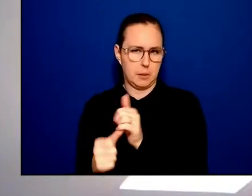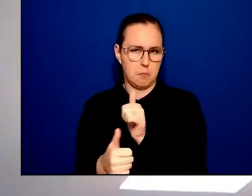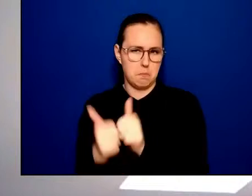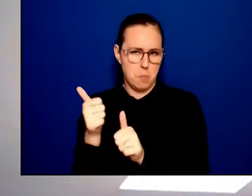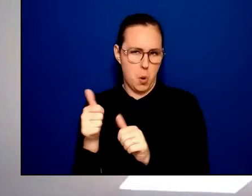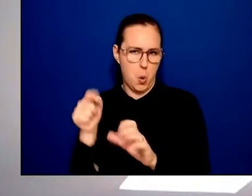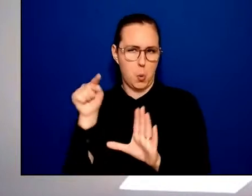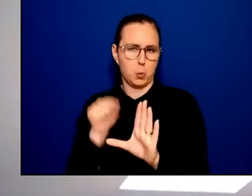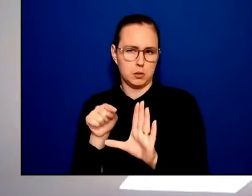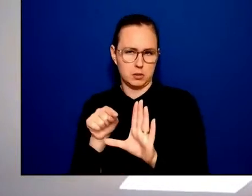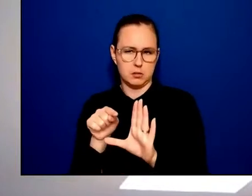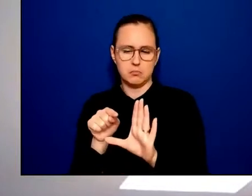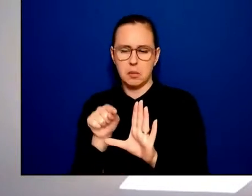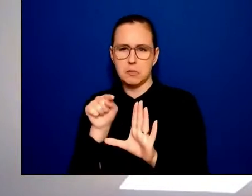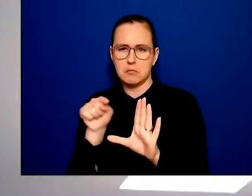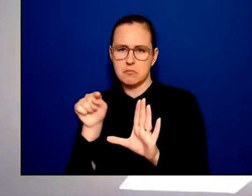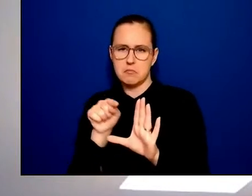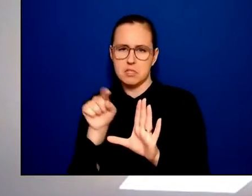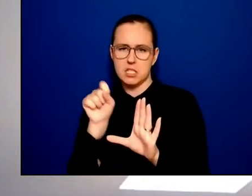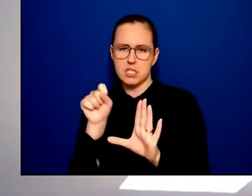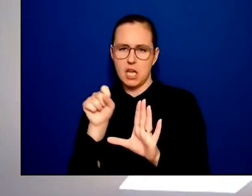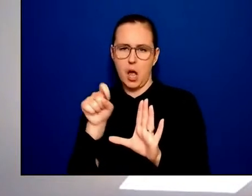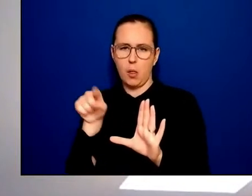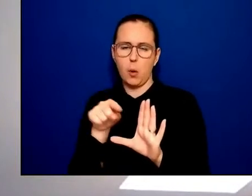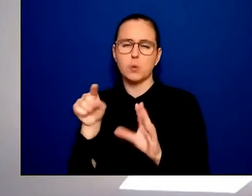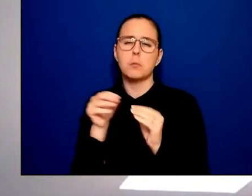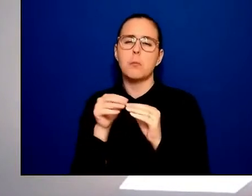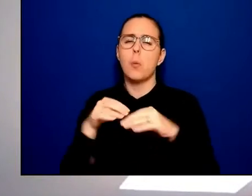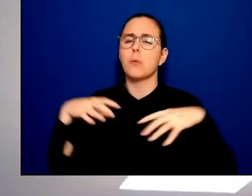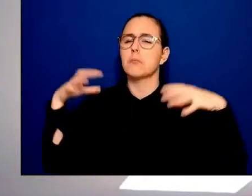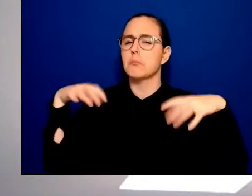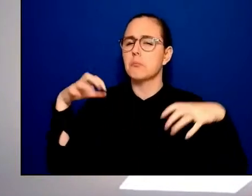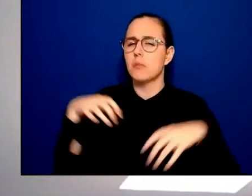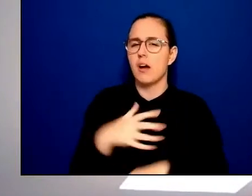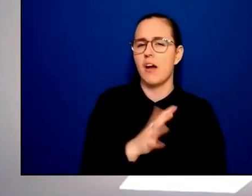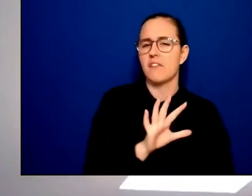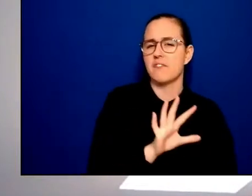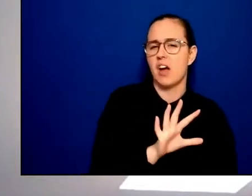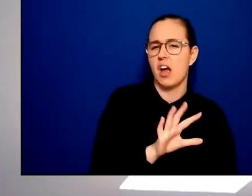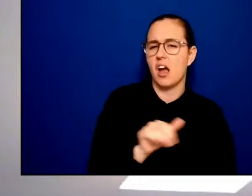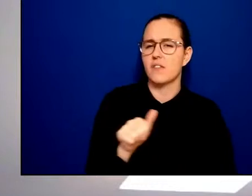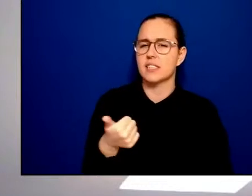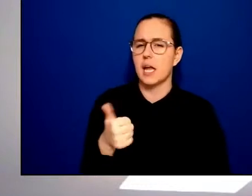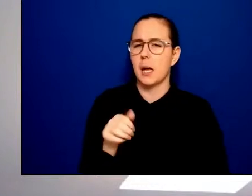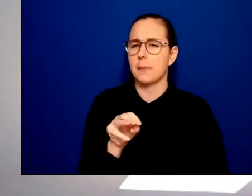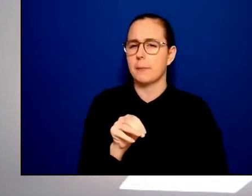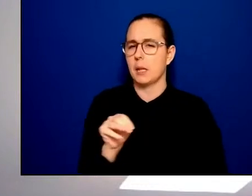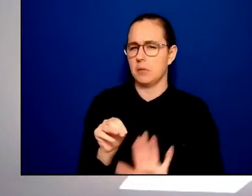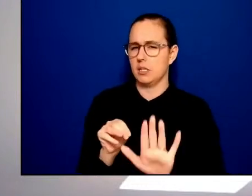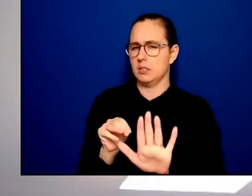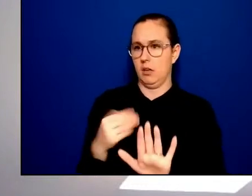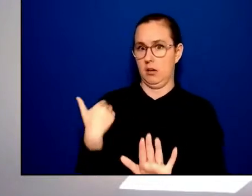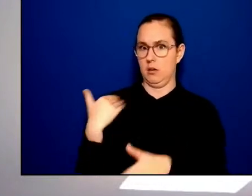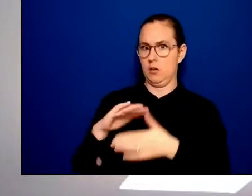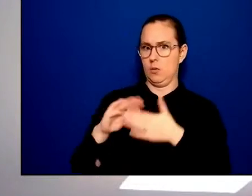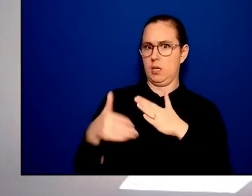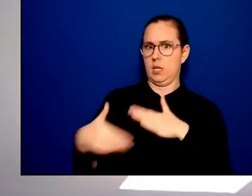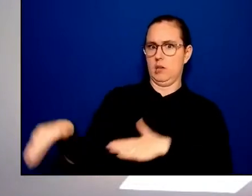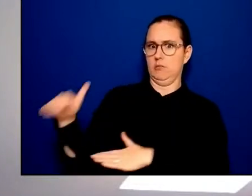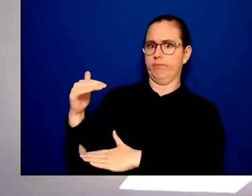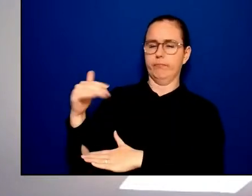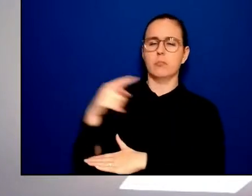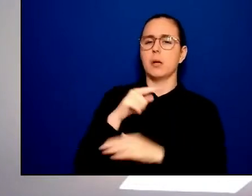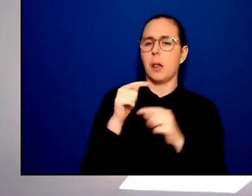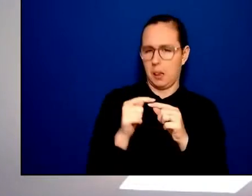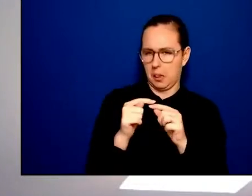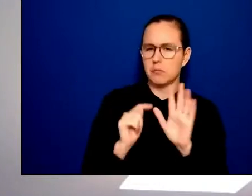comparison to what we saw last weekend. And then another dry couple of days for Friday and Saturday, with the potential of